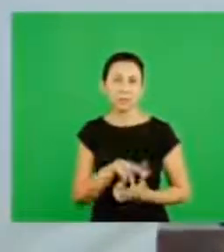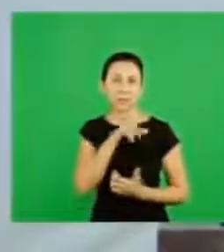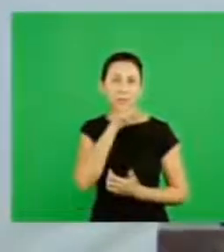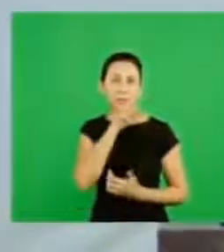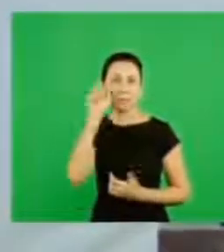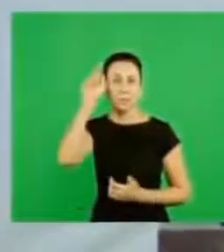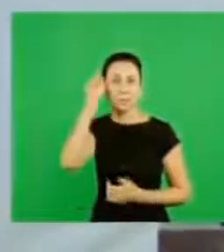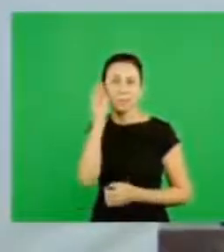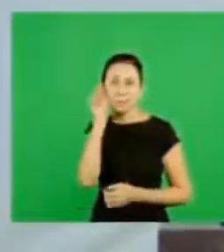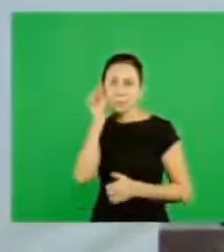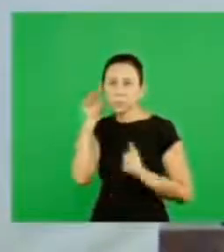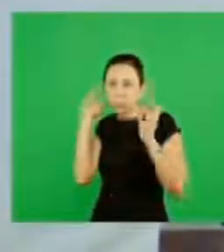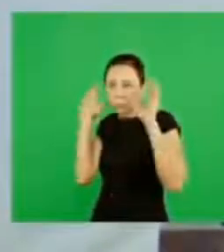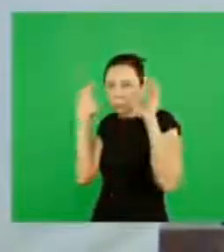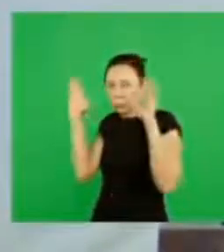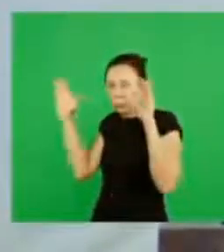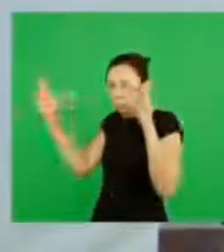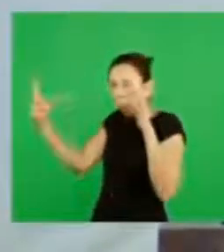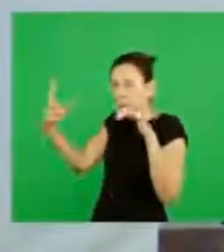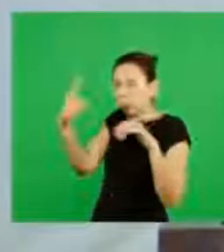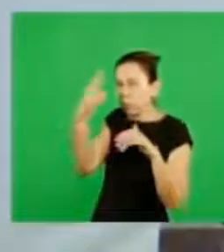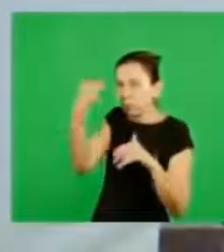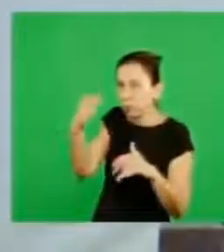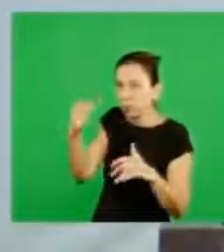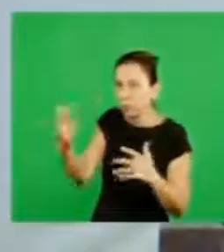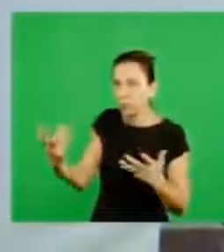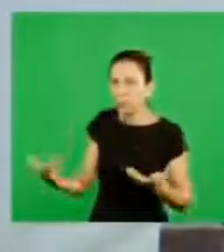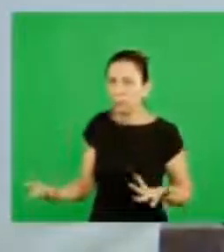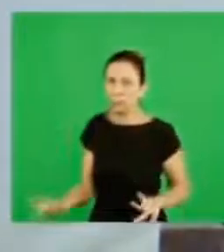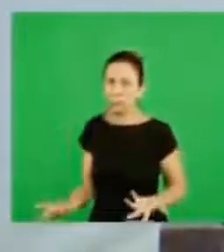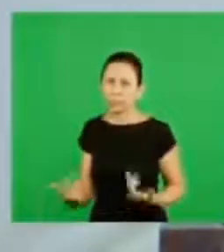there. Where maybe even